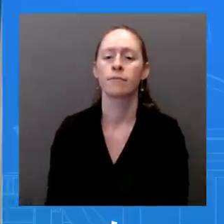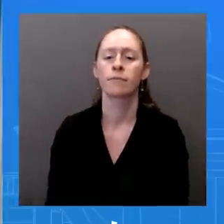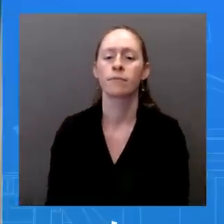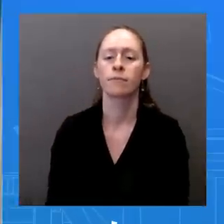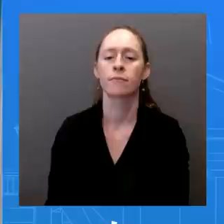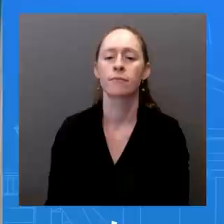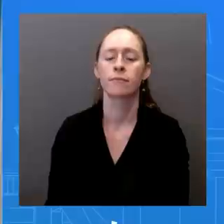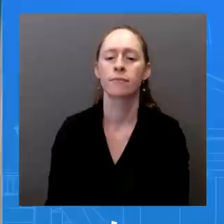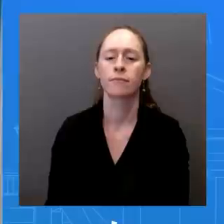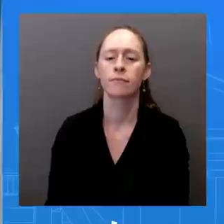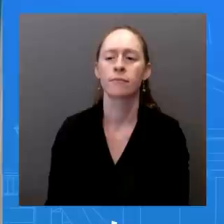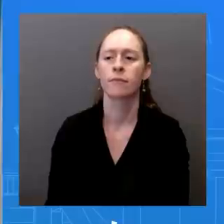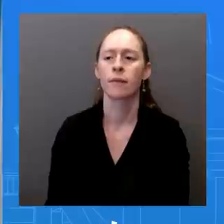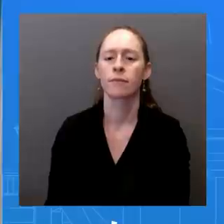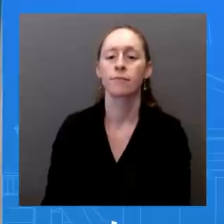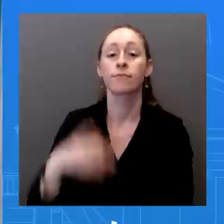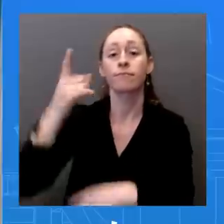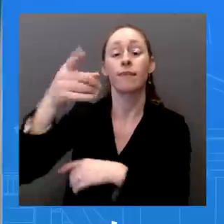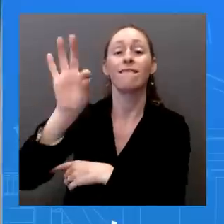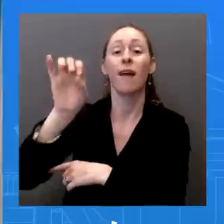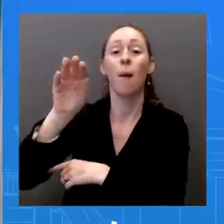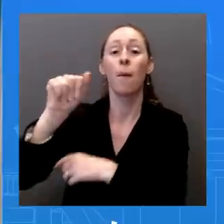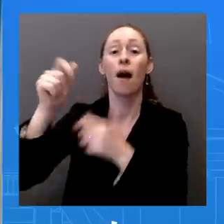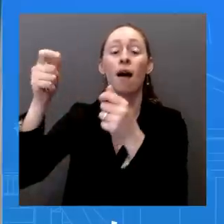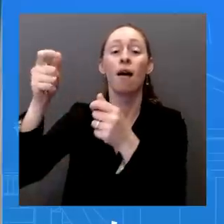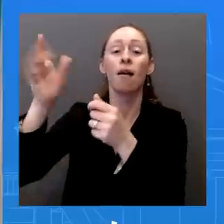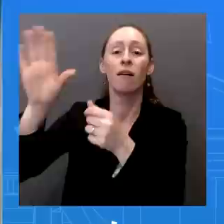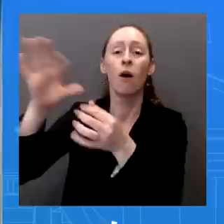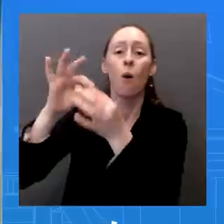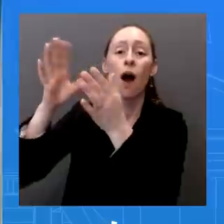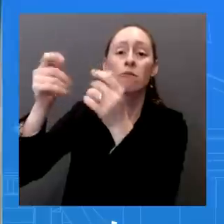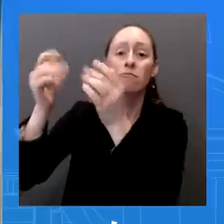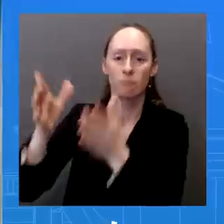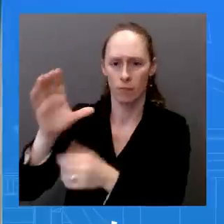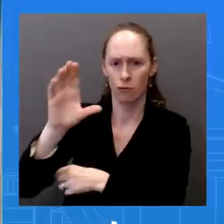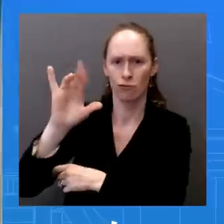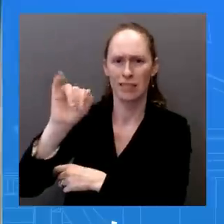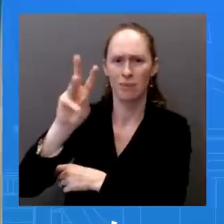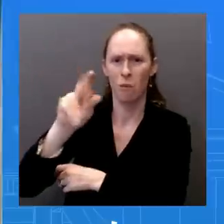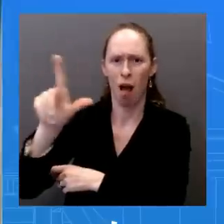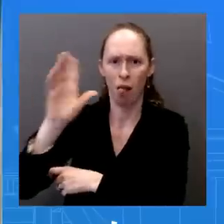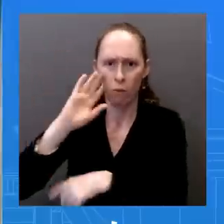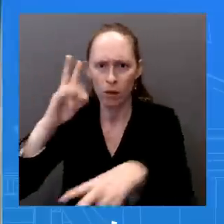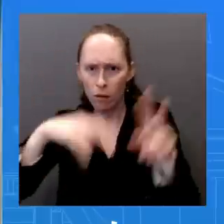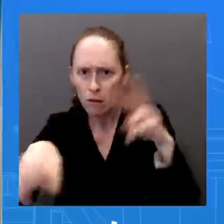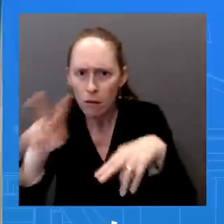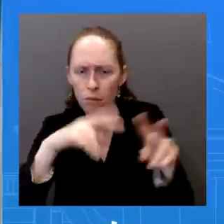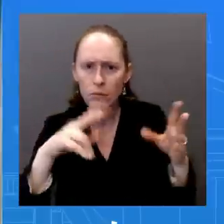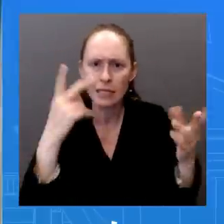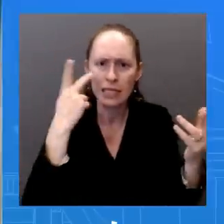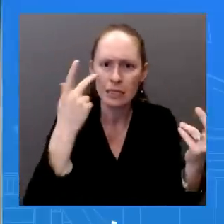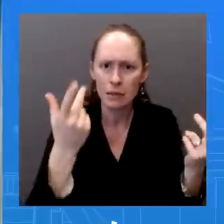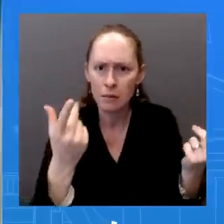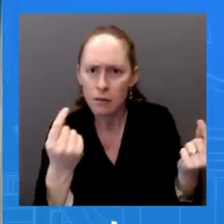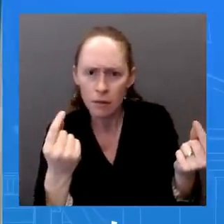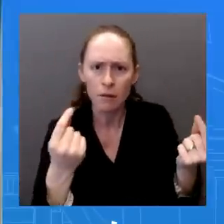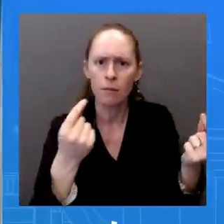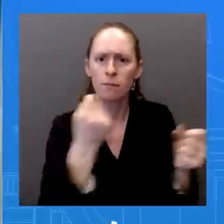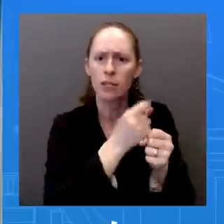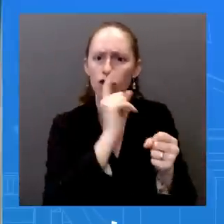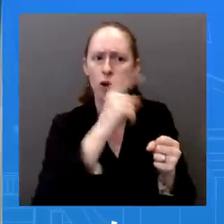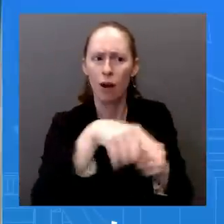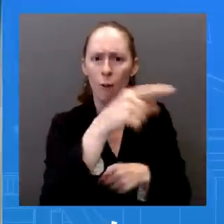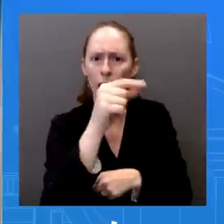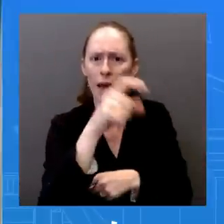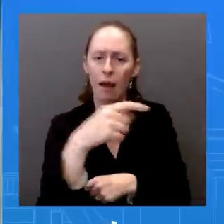now, hundreds of FEMA and federal responders are on the ground in Puerto Rico, including U.S. Army Corps of